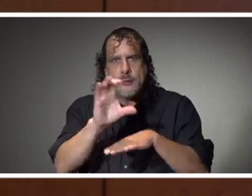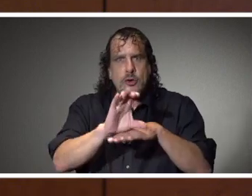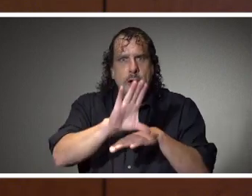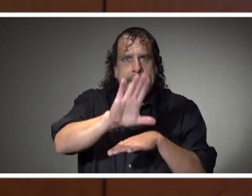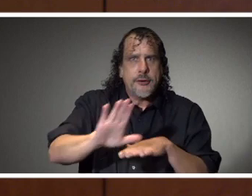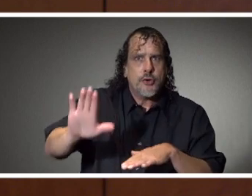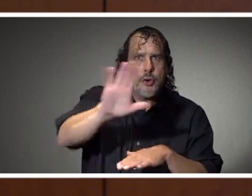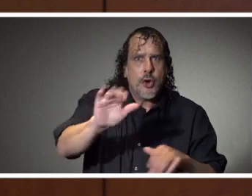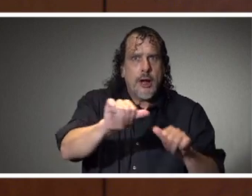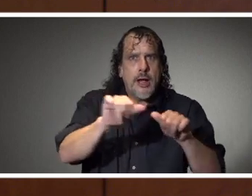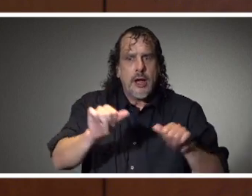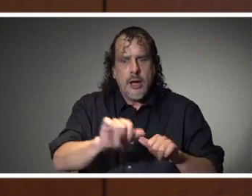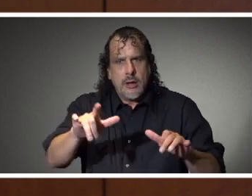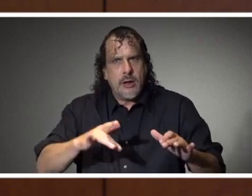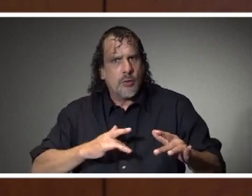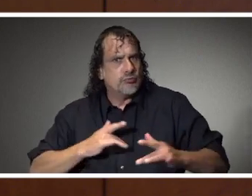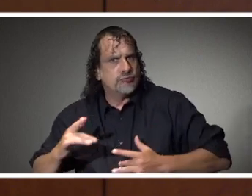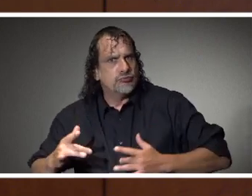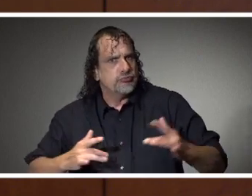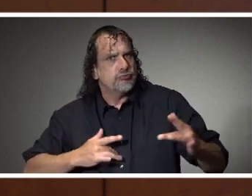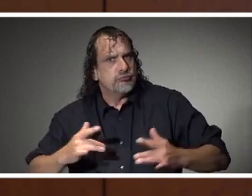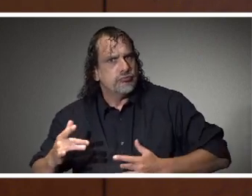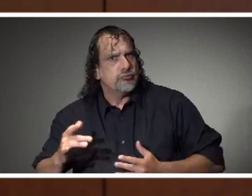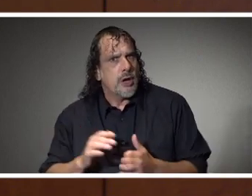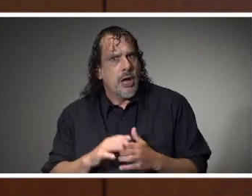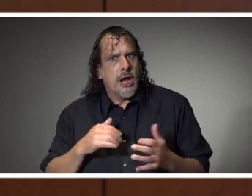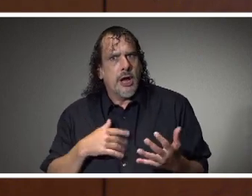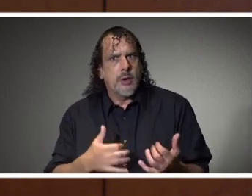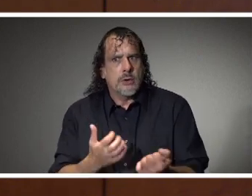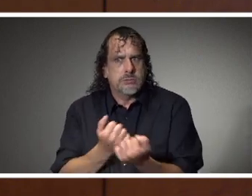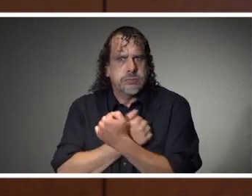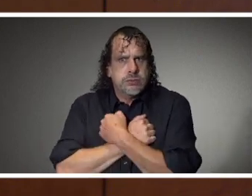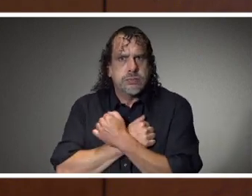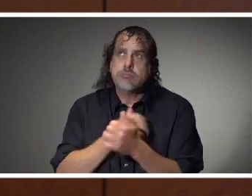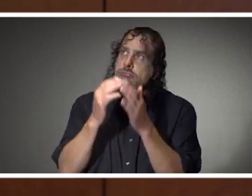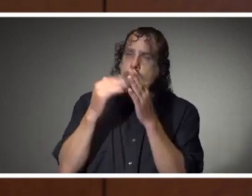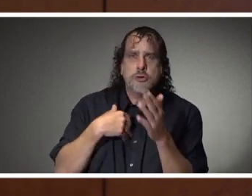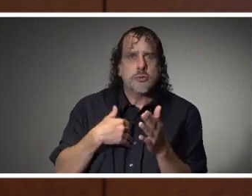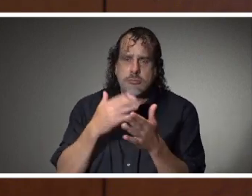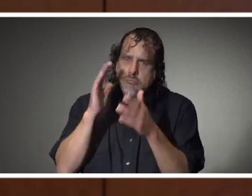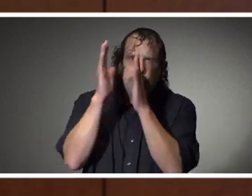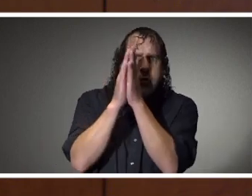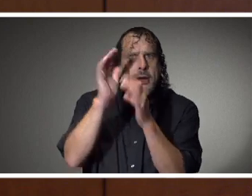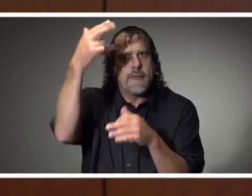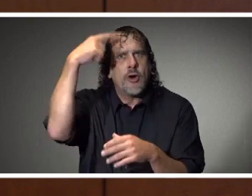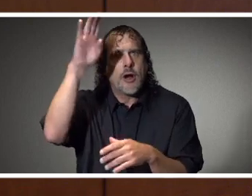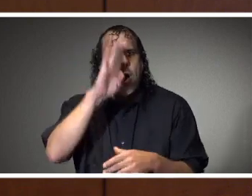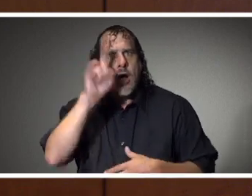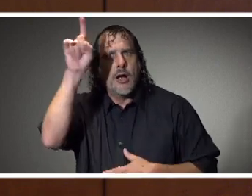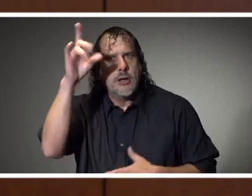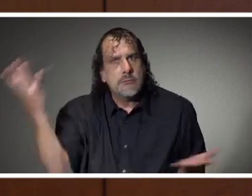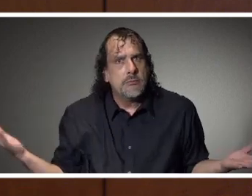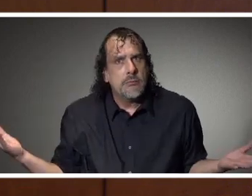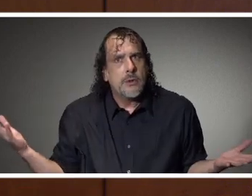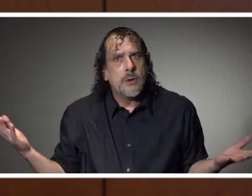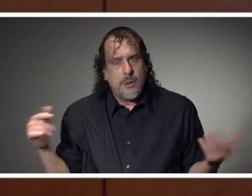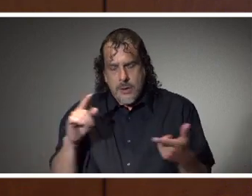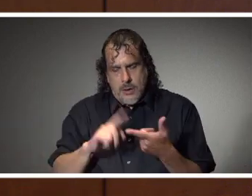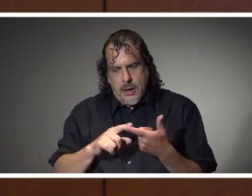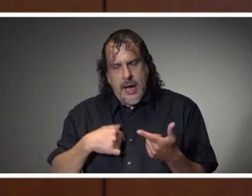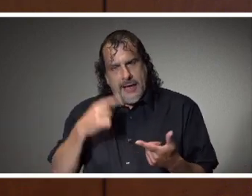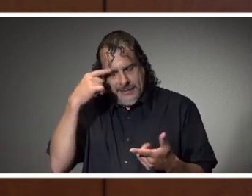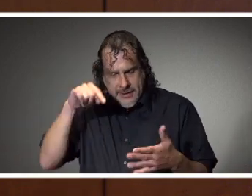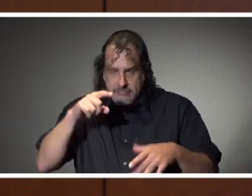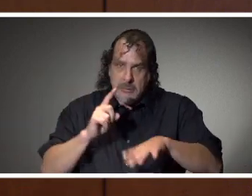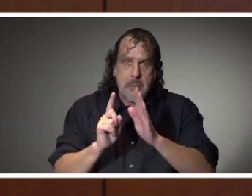who are concerned and who love to call on the name of the Lord. I believe in moments like this in 2